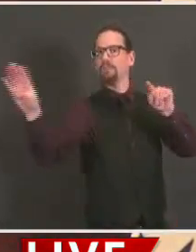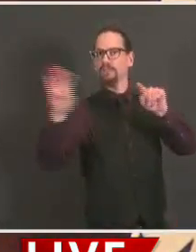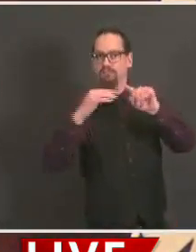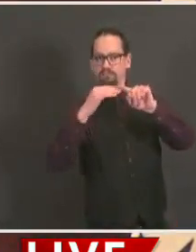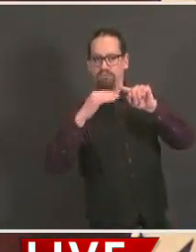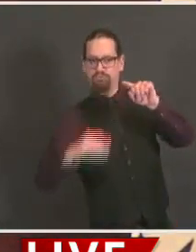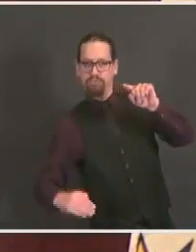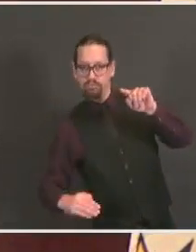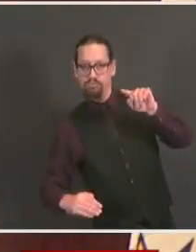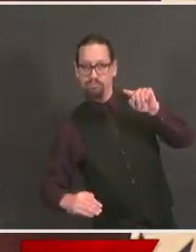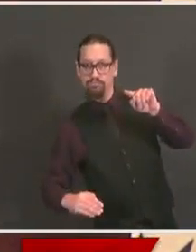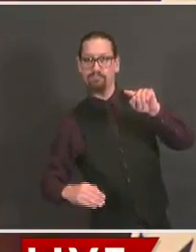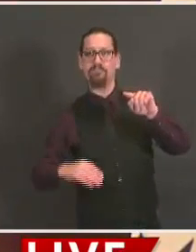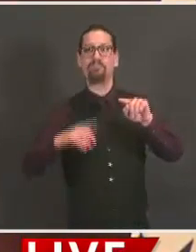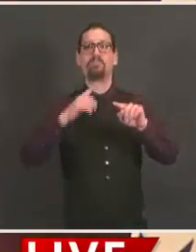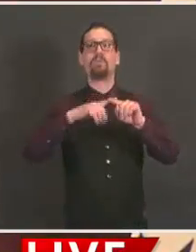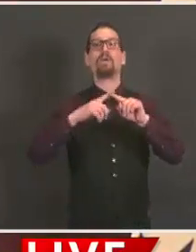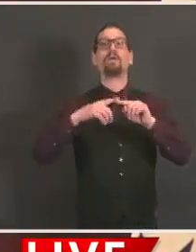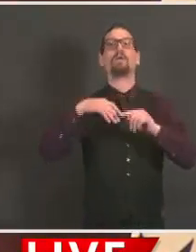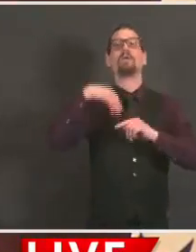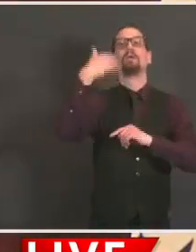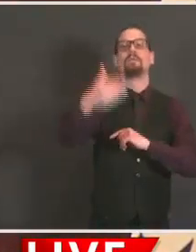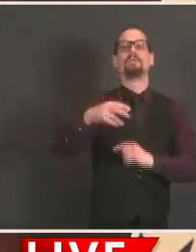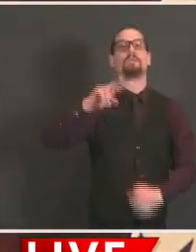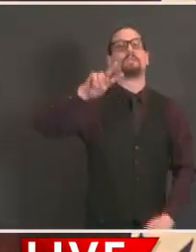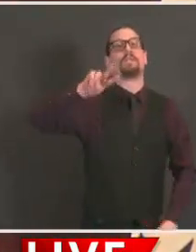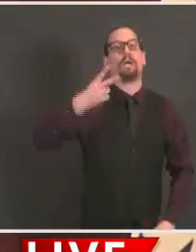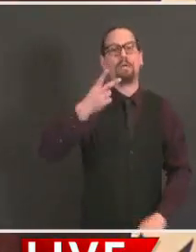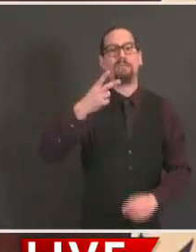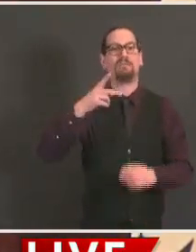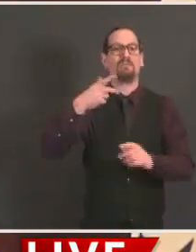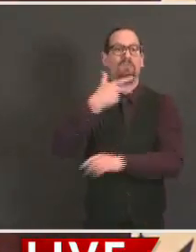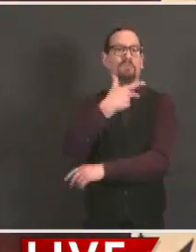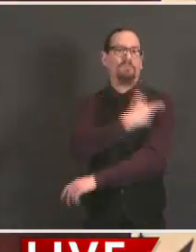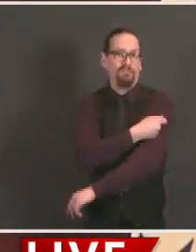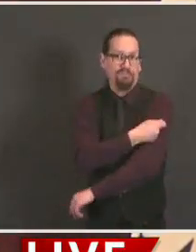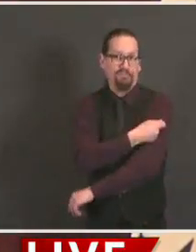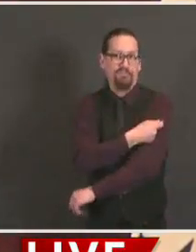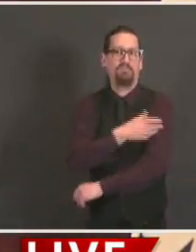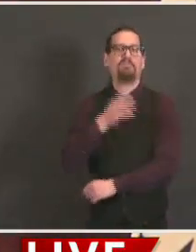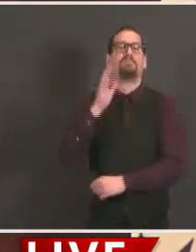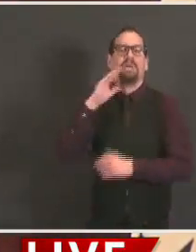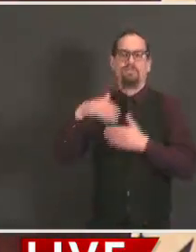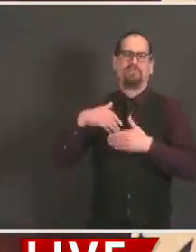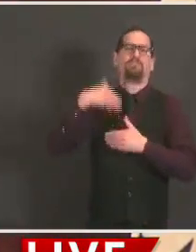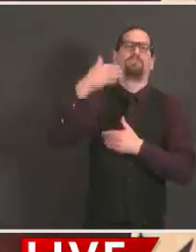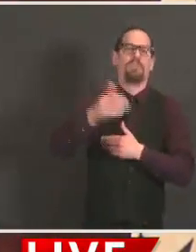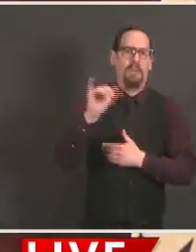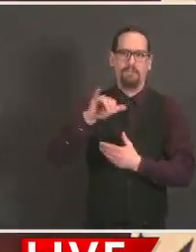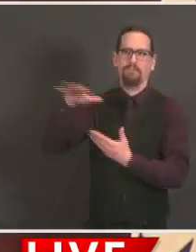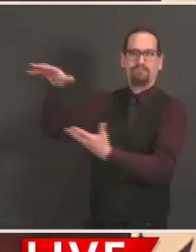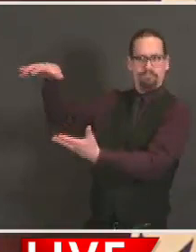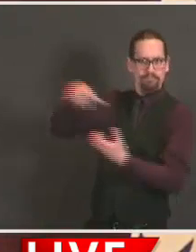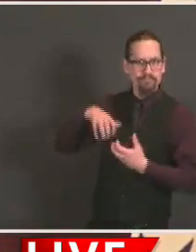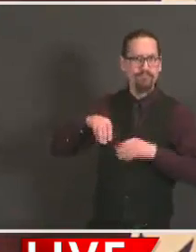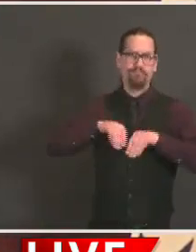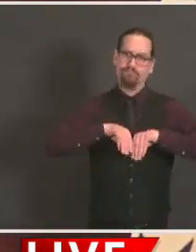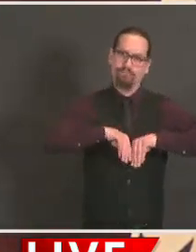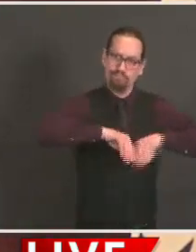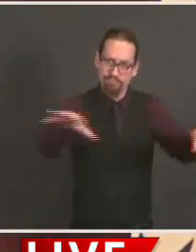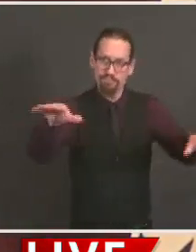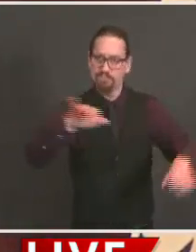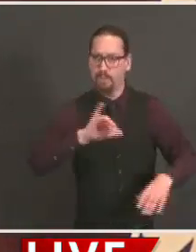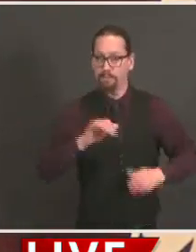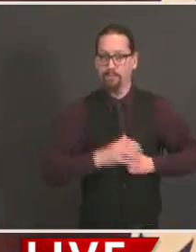first doses. To clarify, that means 7,000 doses a week divided by all the cities and